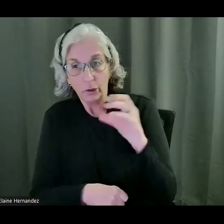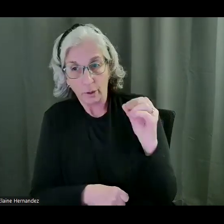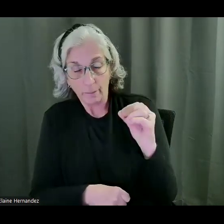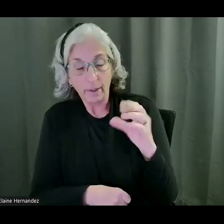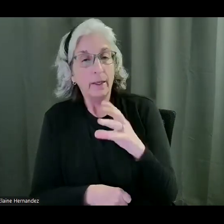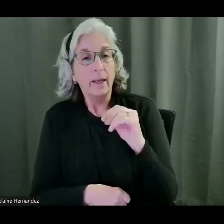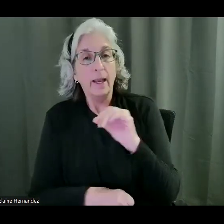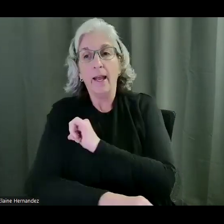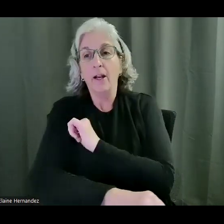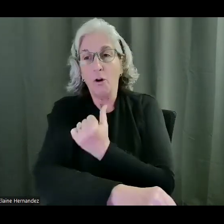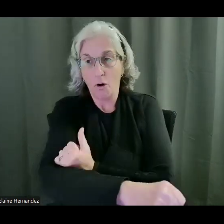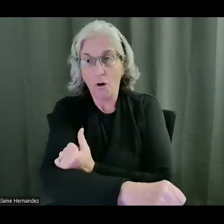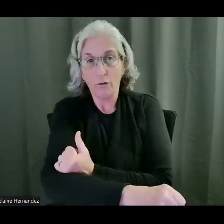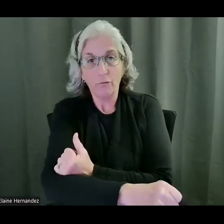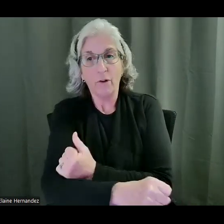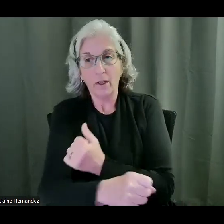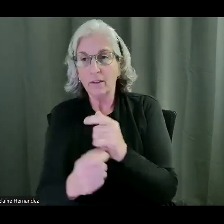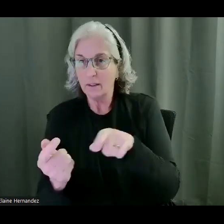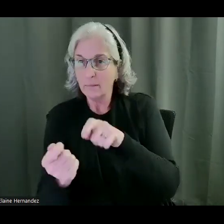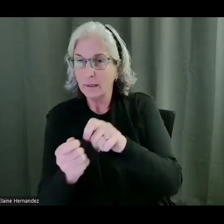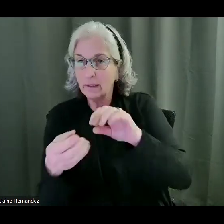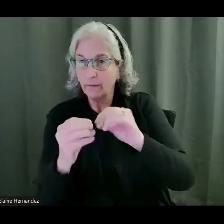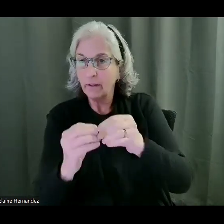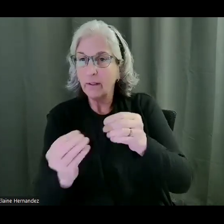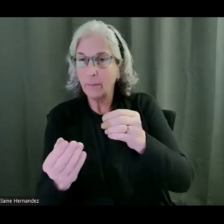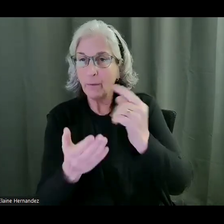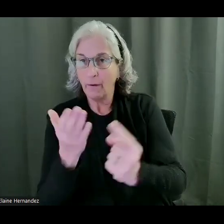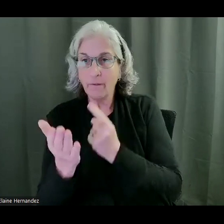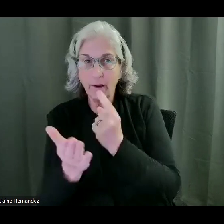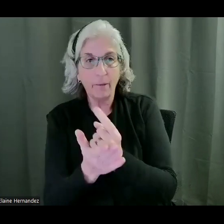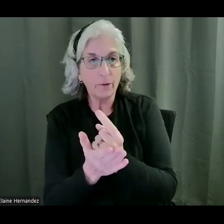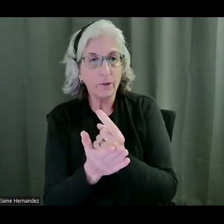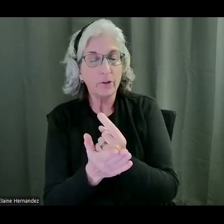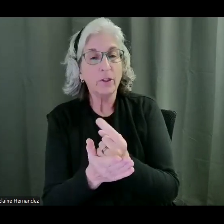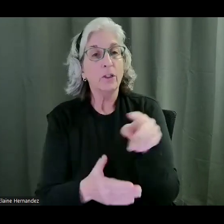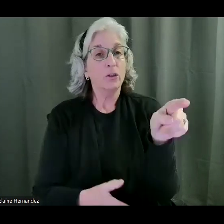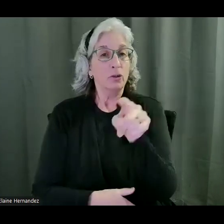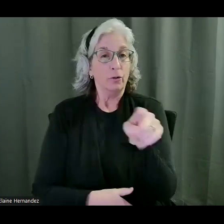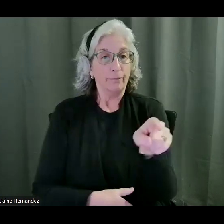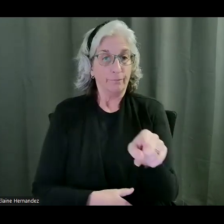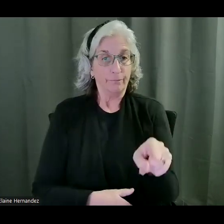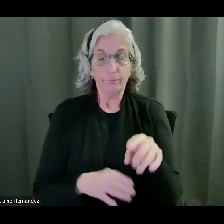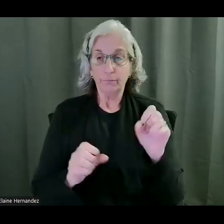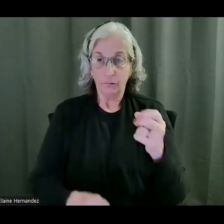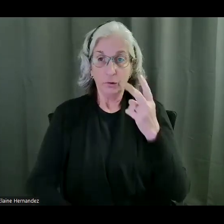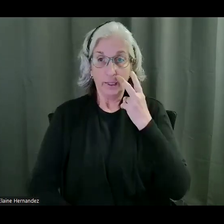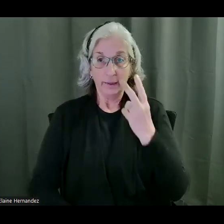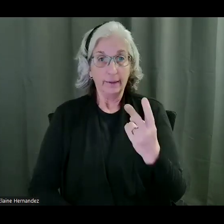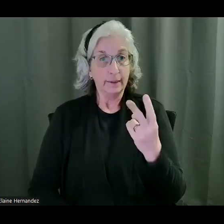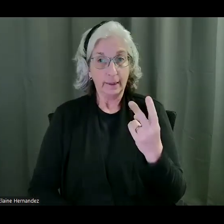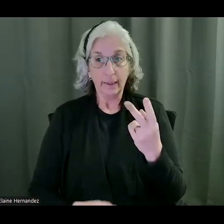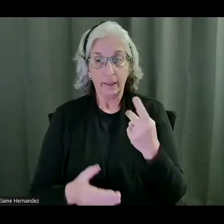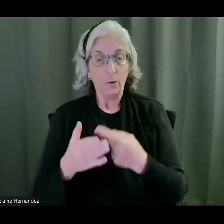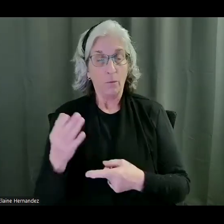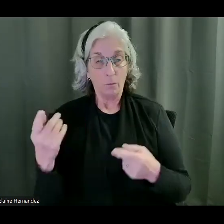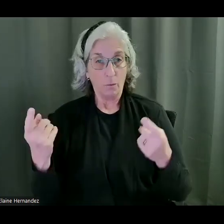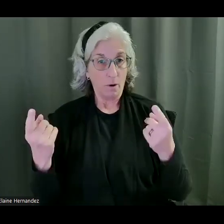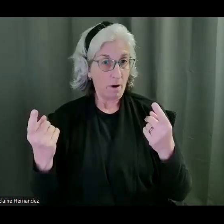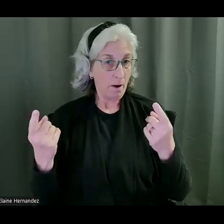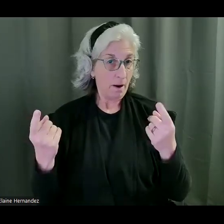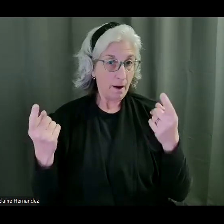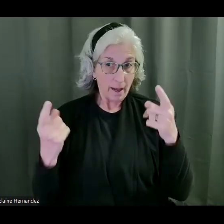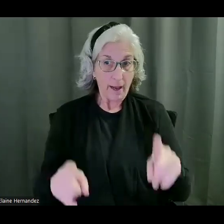here you'll see an overview of what transpired to conduct Ben's CSS